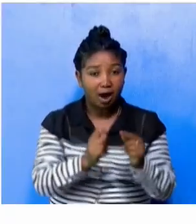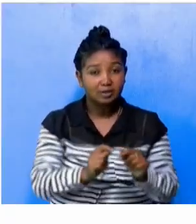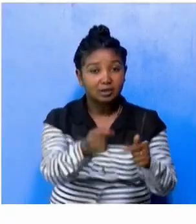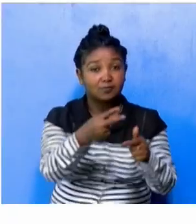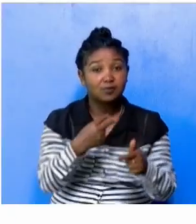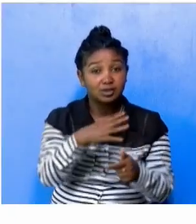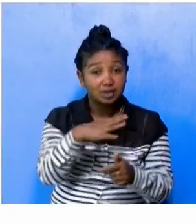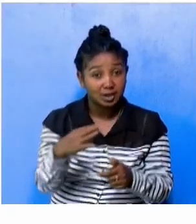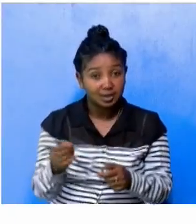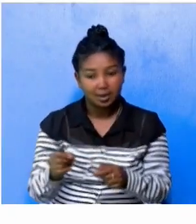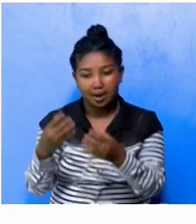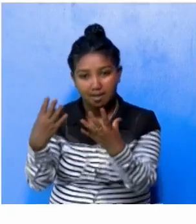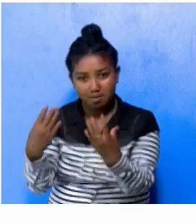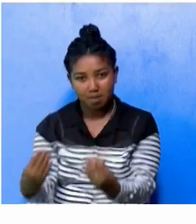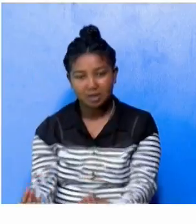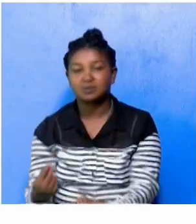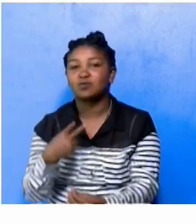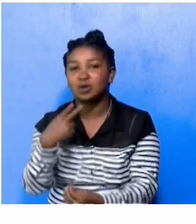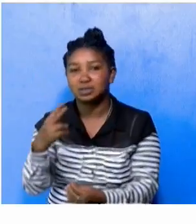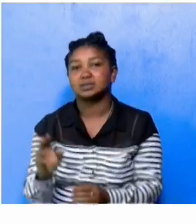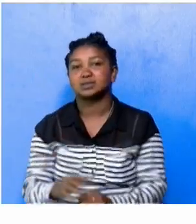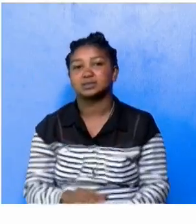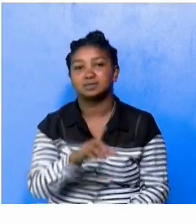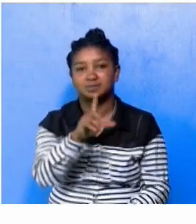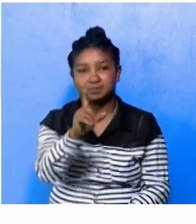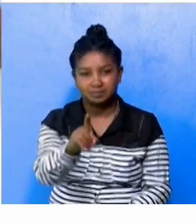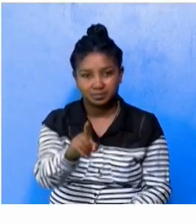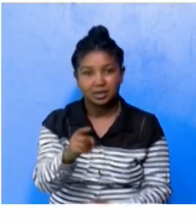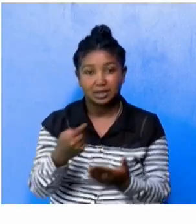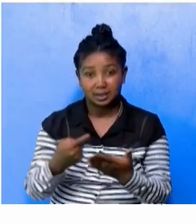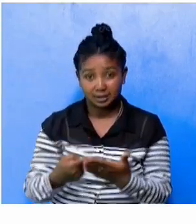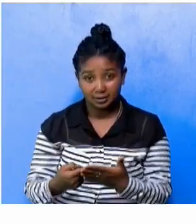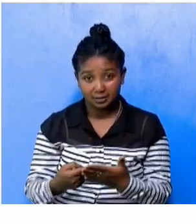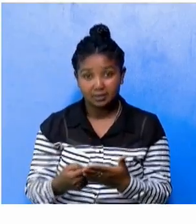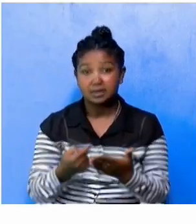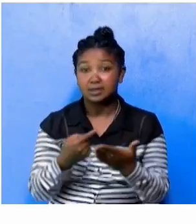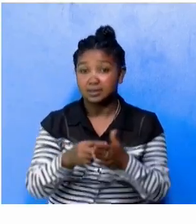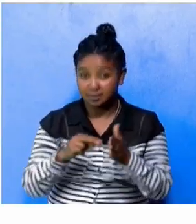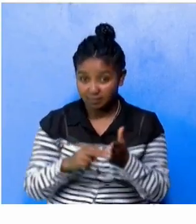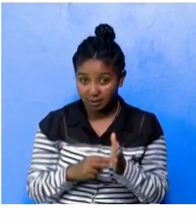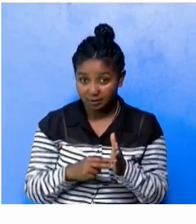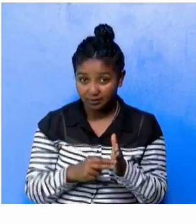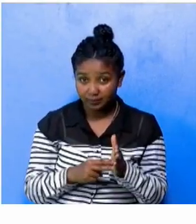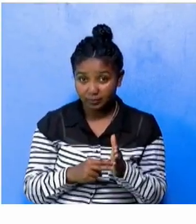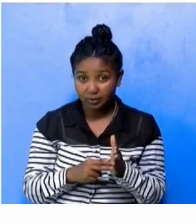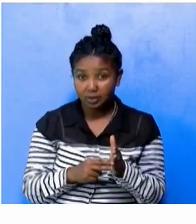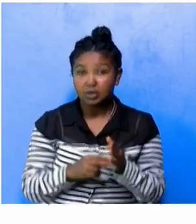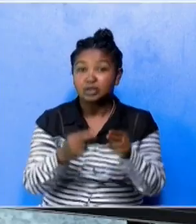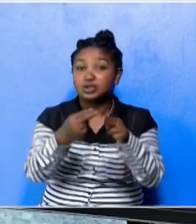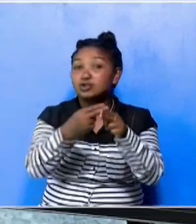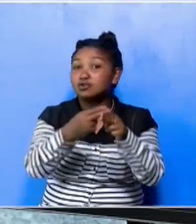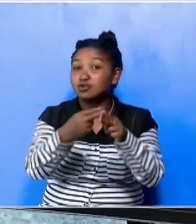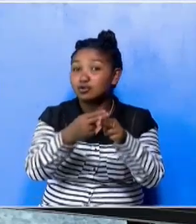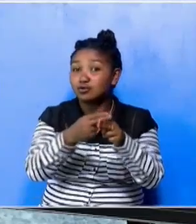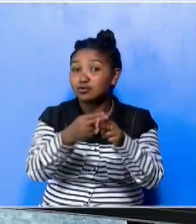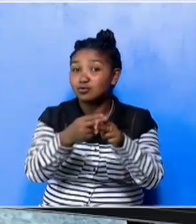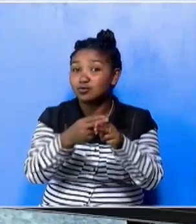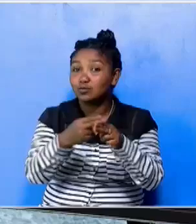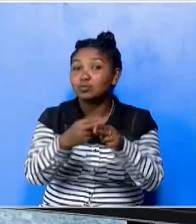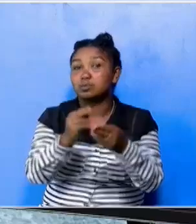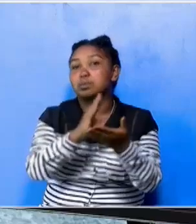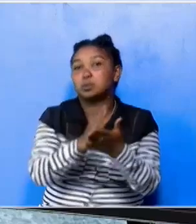active and passive voice. Here, this means the shortened form of